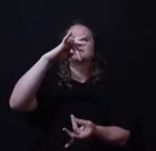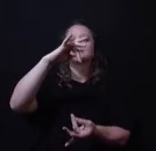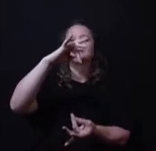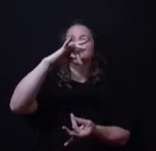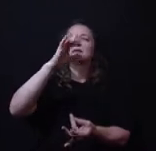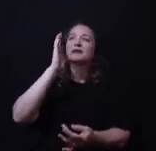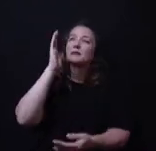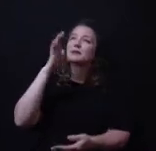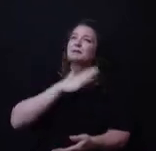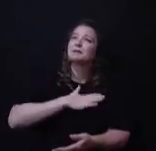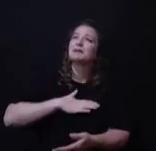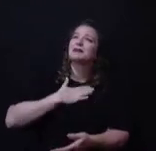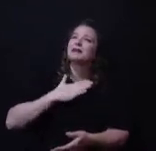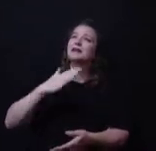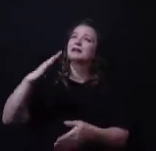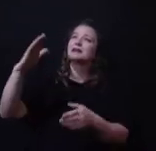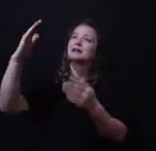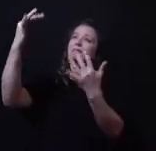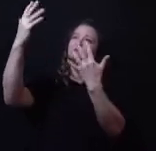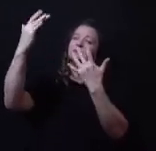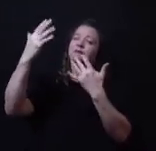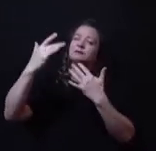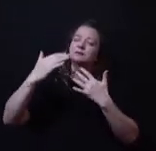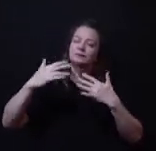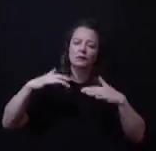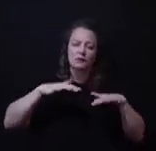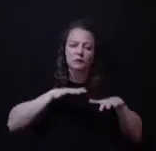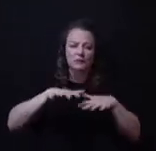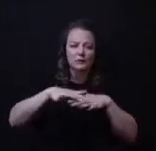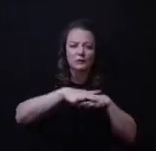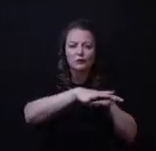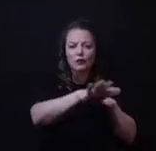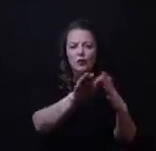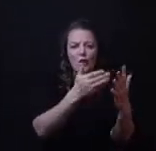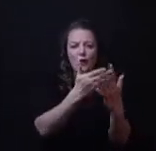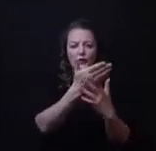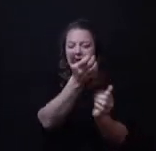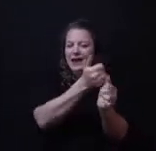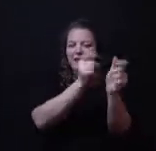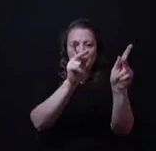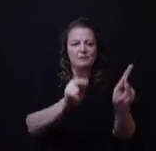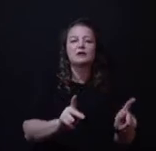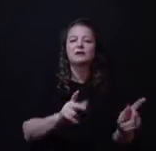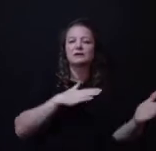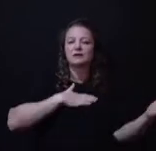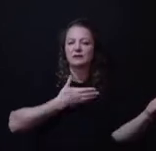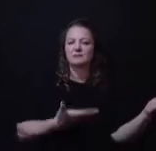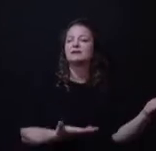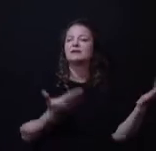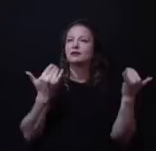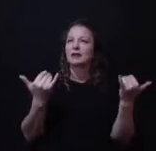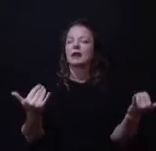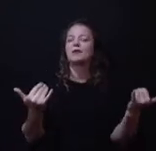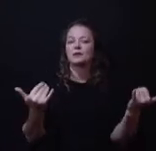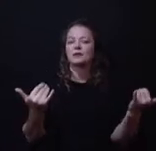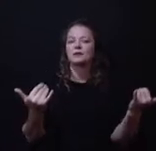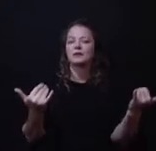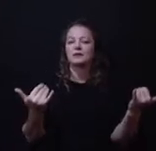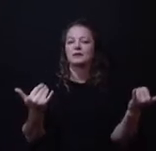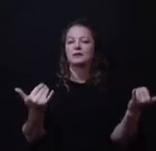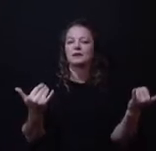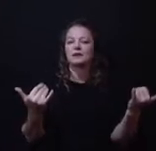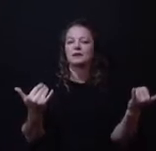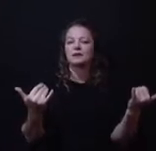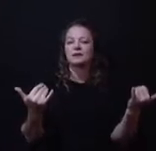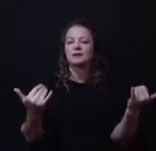would you flow through every person who avails themselves to you right now to reach the